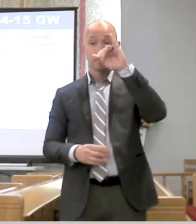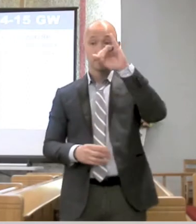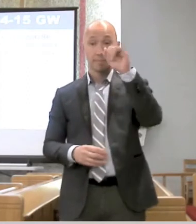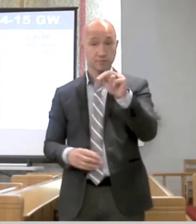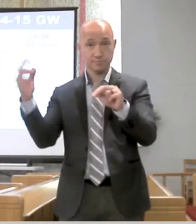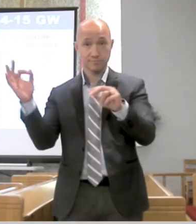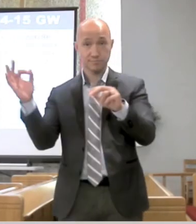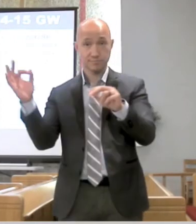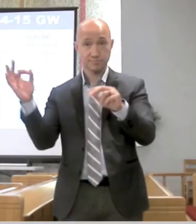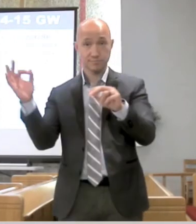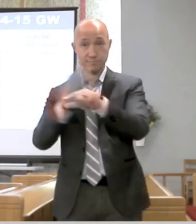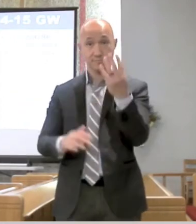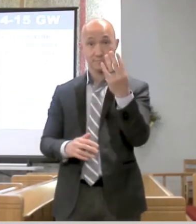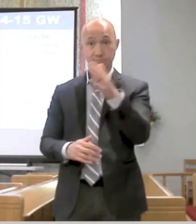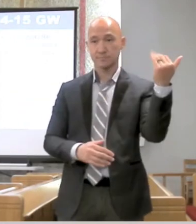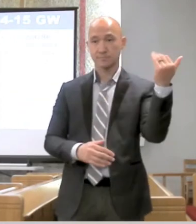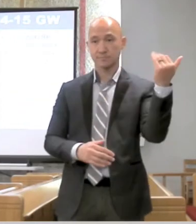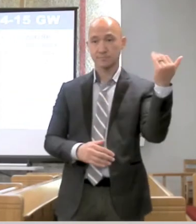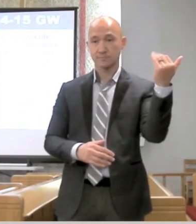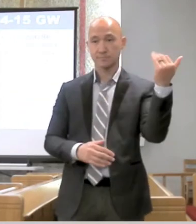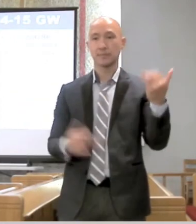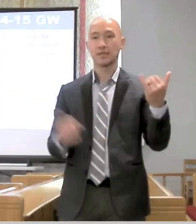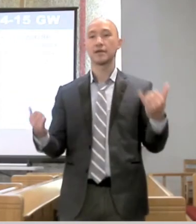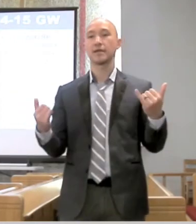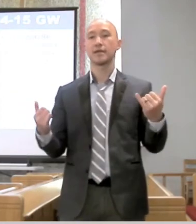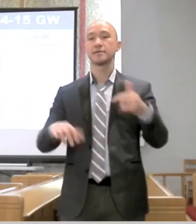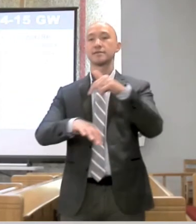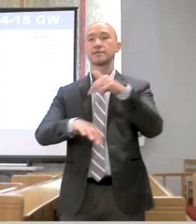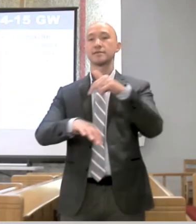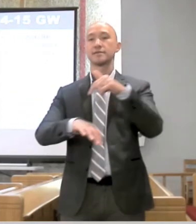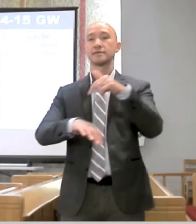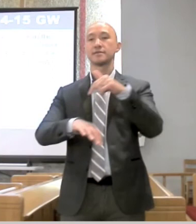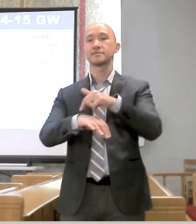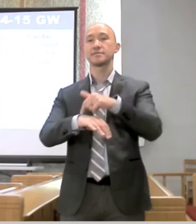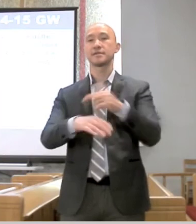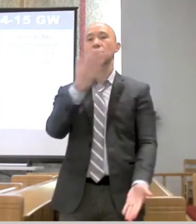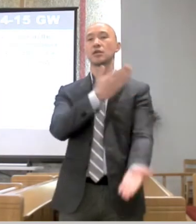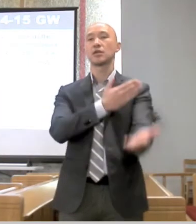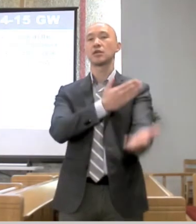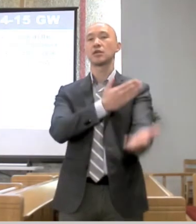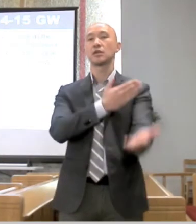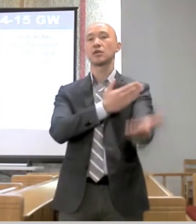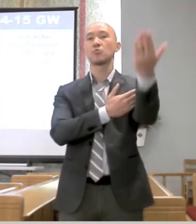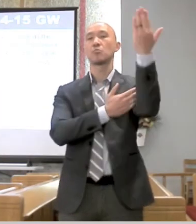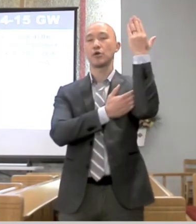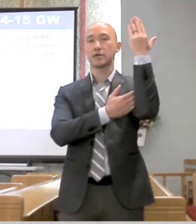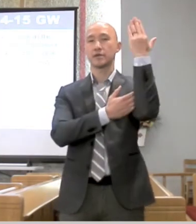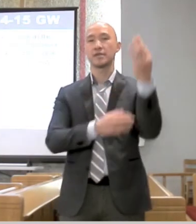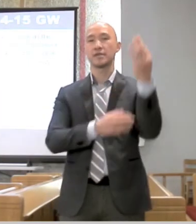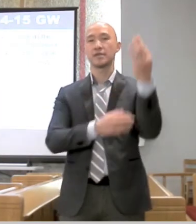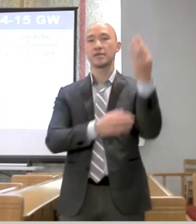time was about 6 o'clock in the morning on the Friday of the Passover festival. So it's